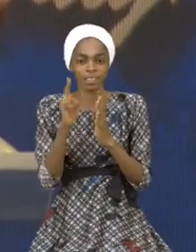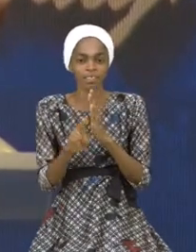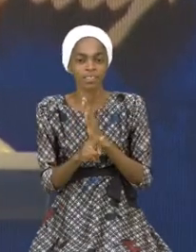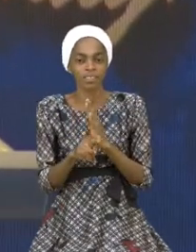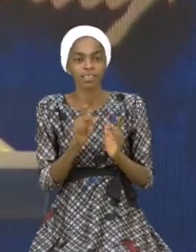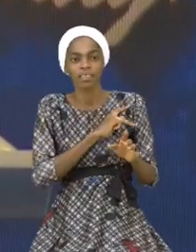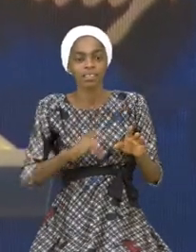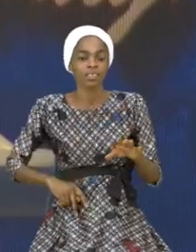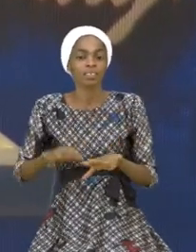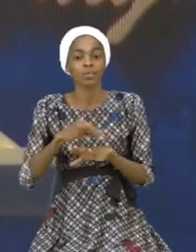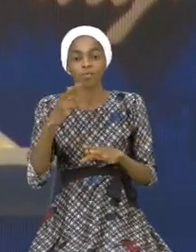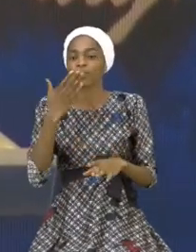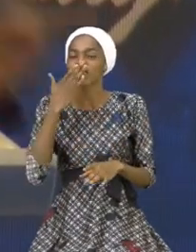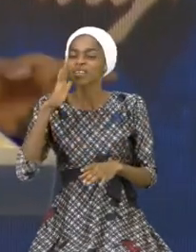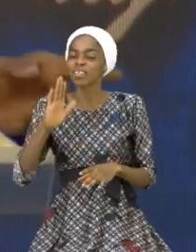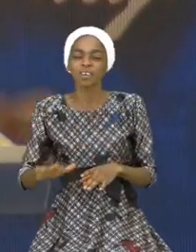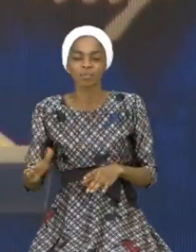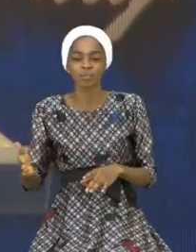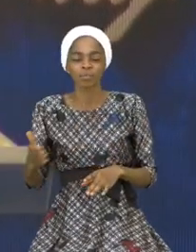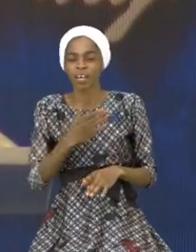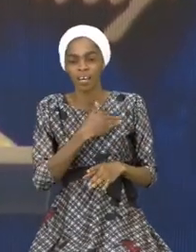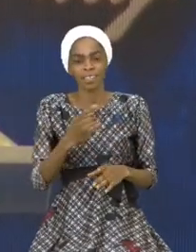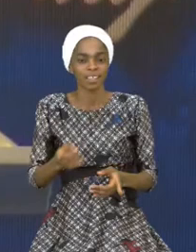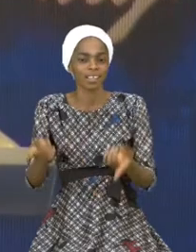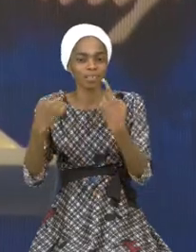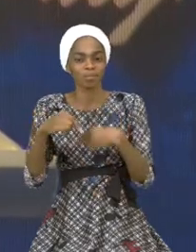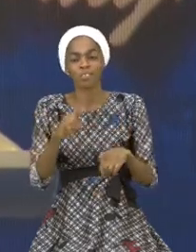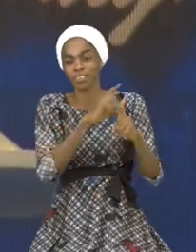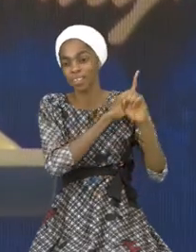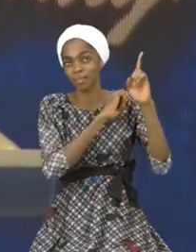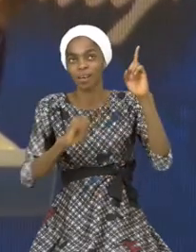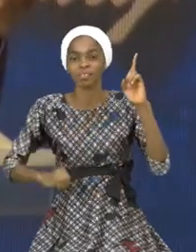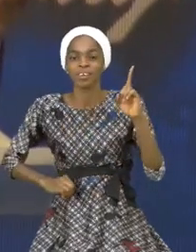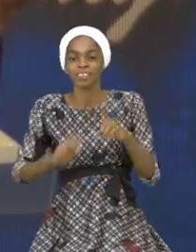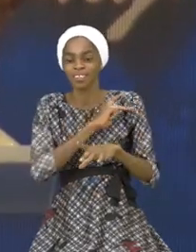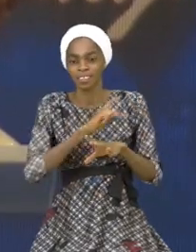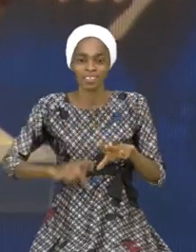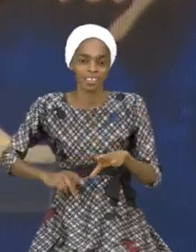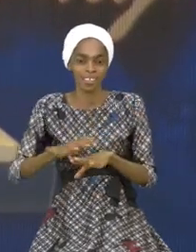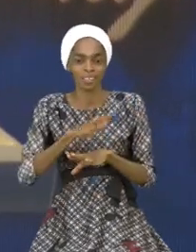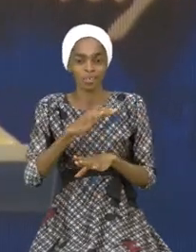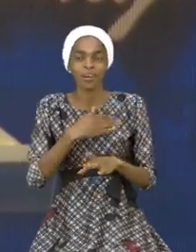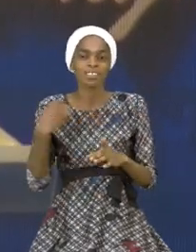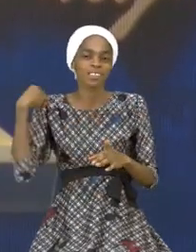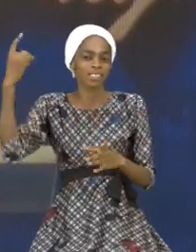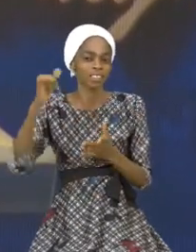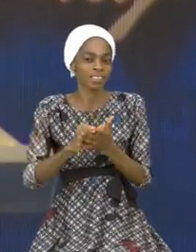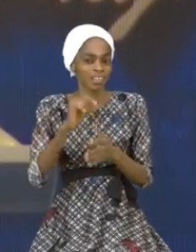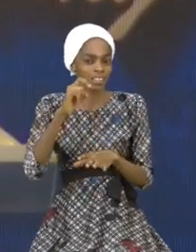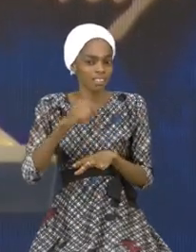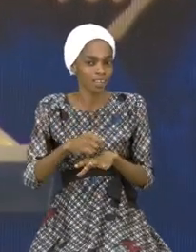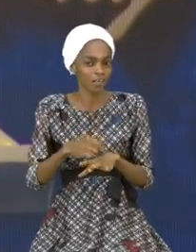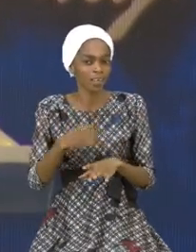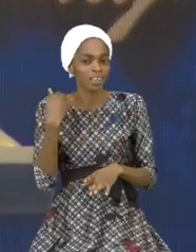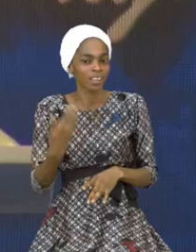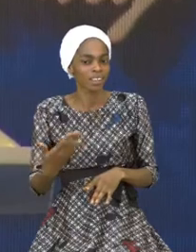of evil, and they came to Emmanuel's kingdom. And since that time, things